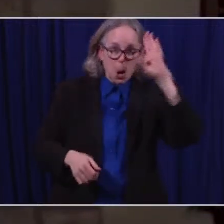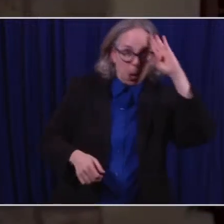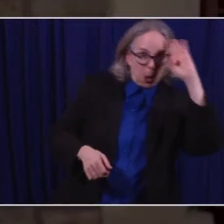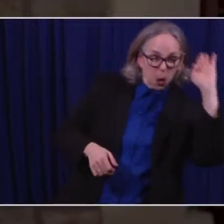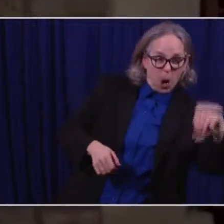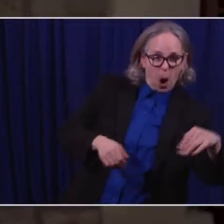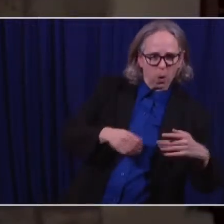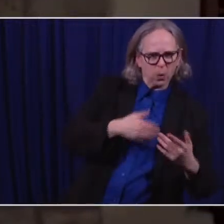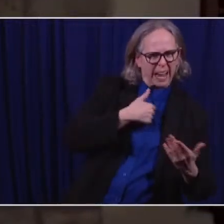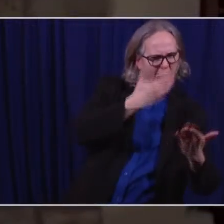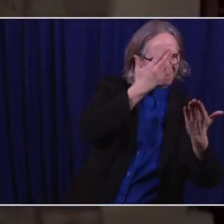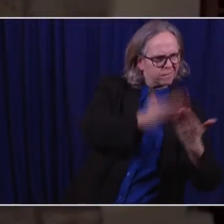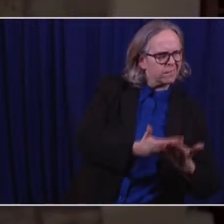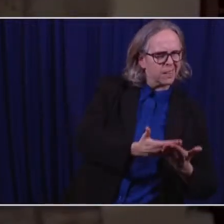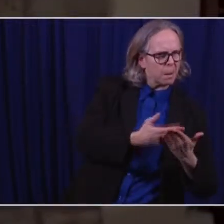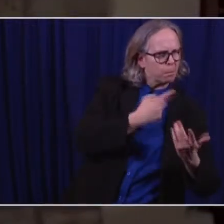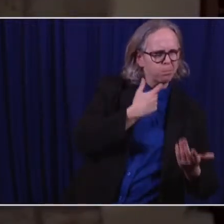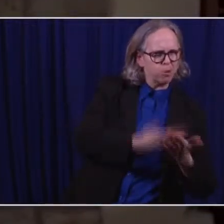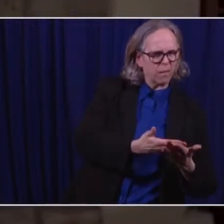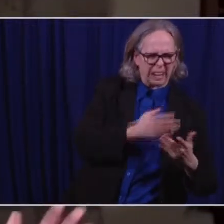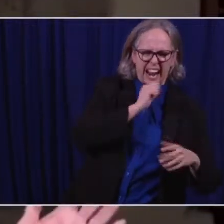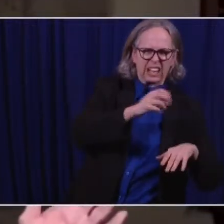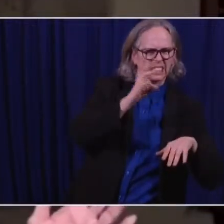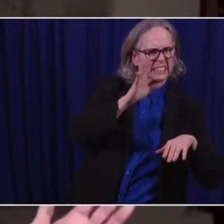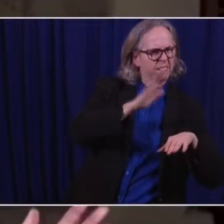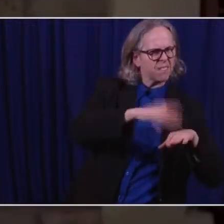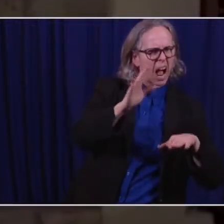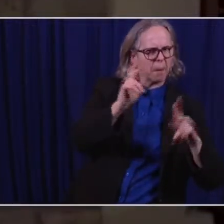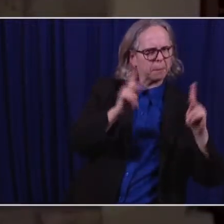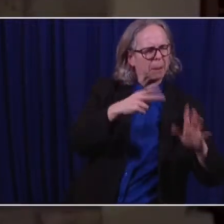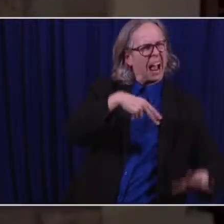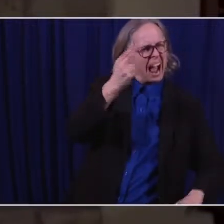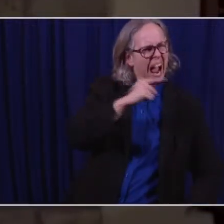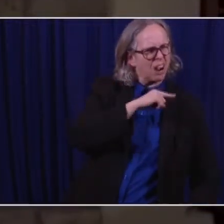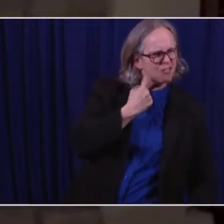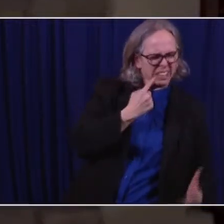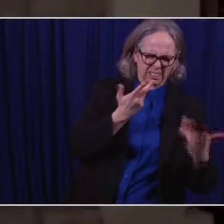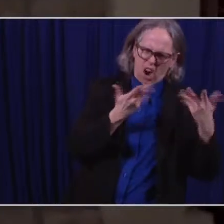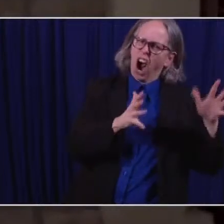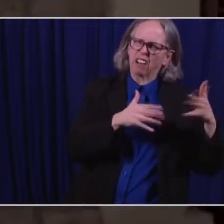if tomorrow we had everybody 65 and above vaccinated, which we obviously are not going to do,